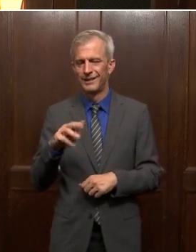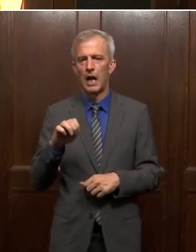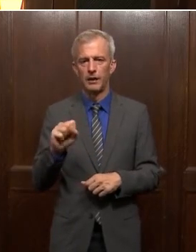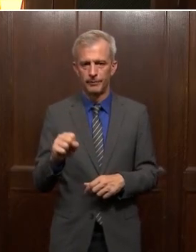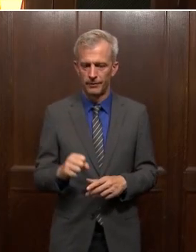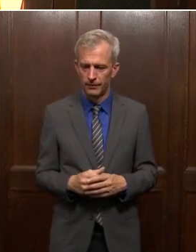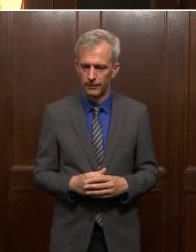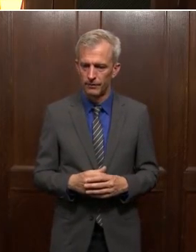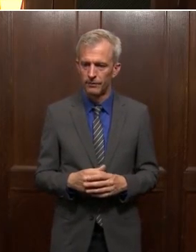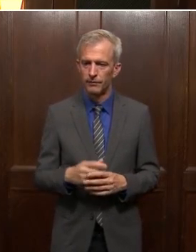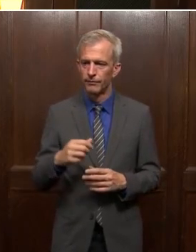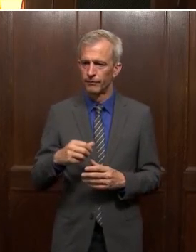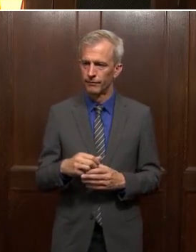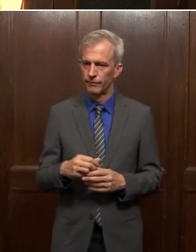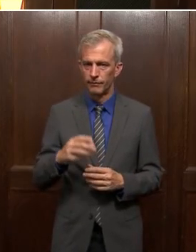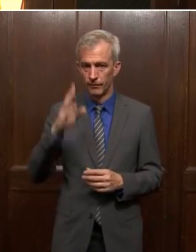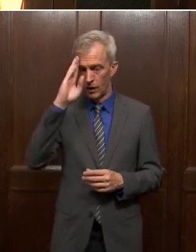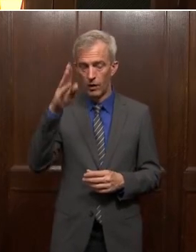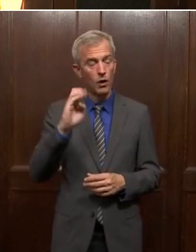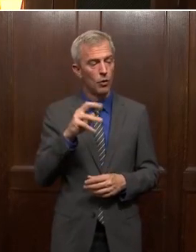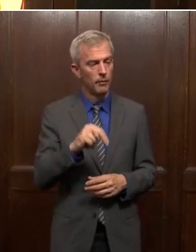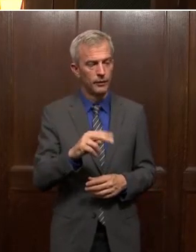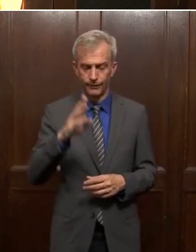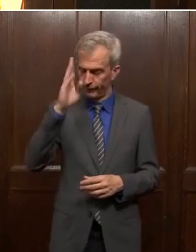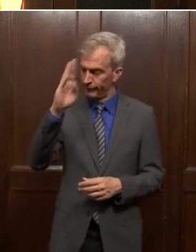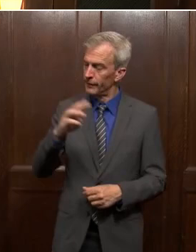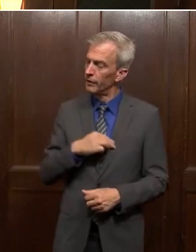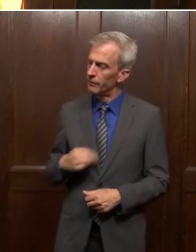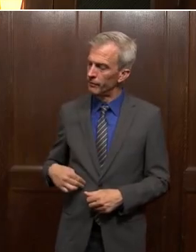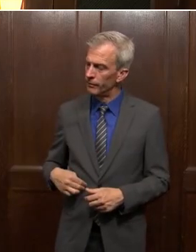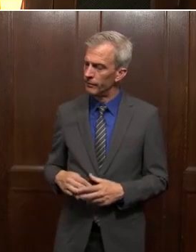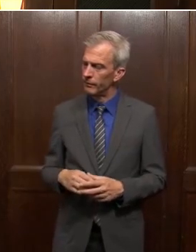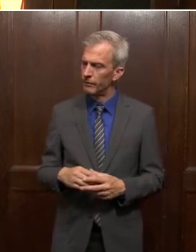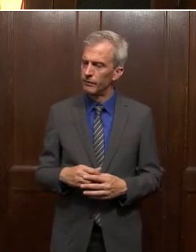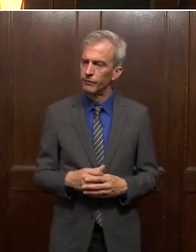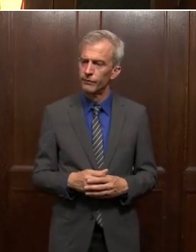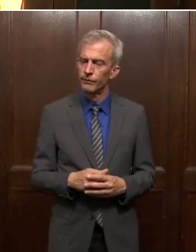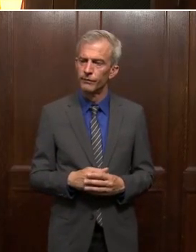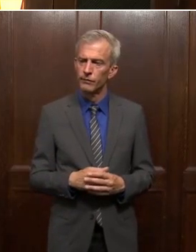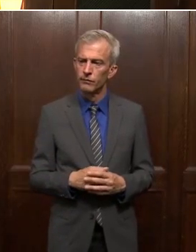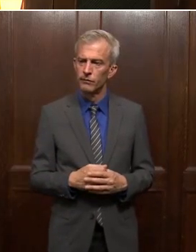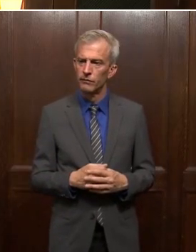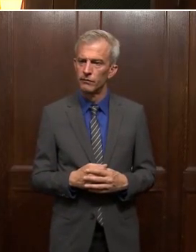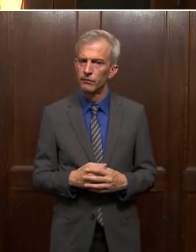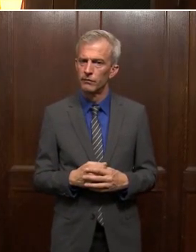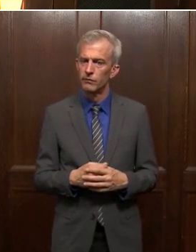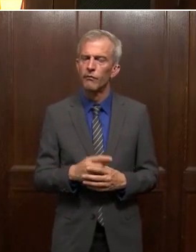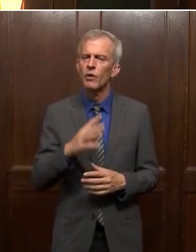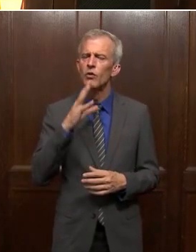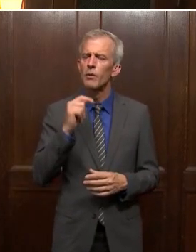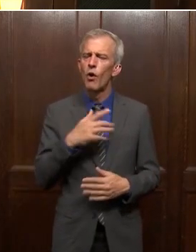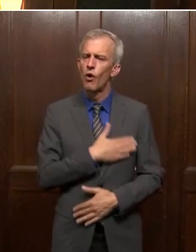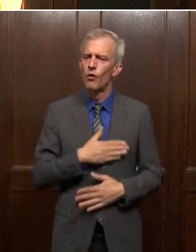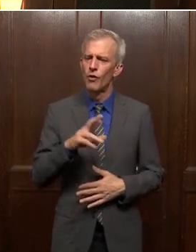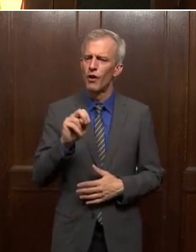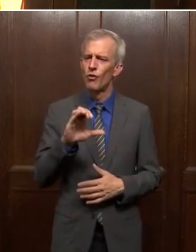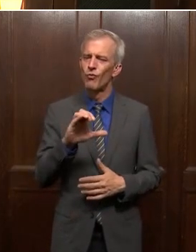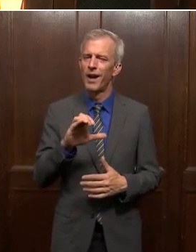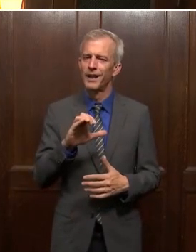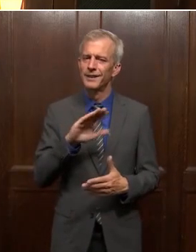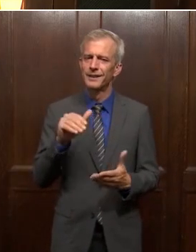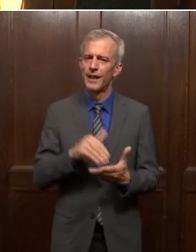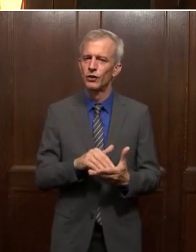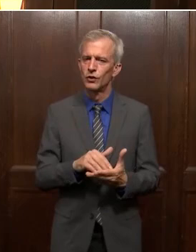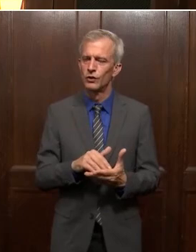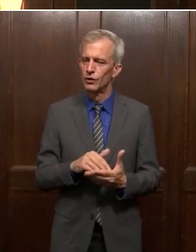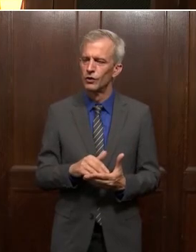Ben. Hi, Mayor. Thank you for doing this. Just quickly on the rec centers, we haven't talked about them in a couple